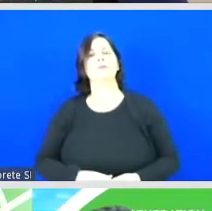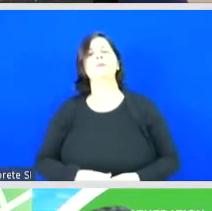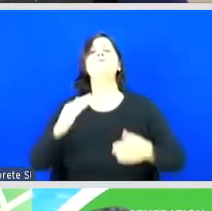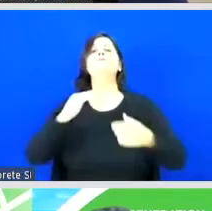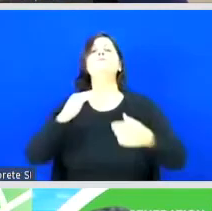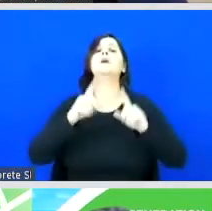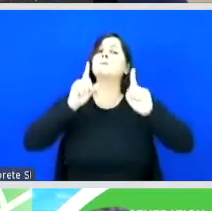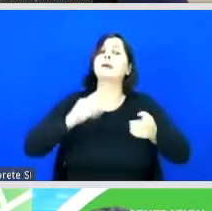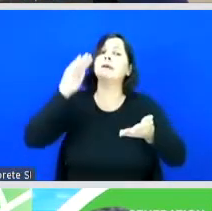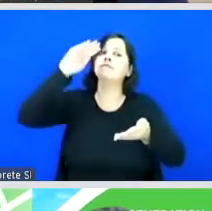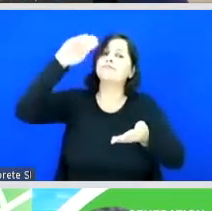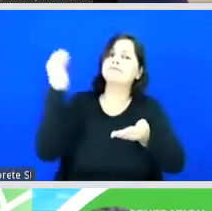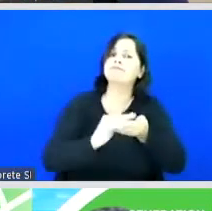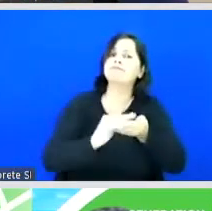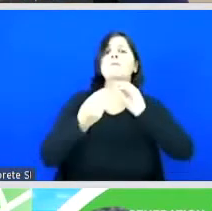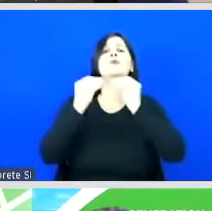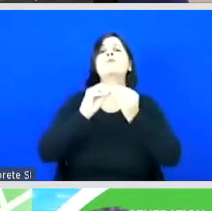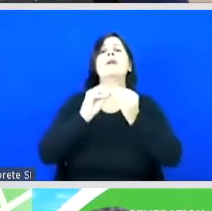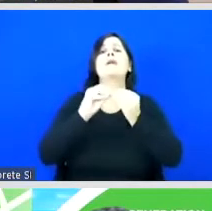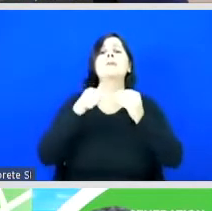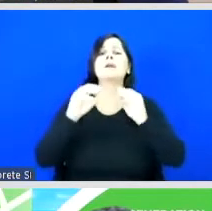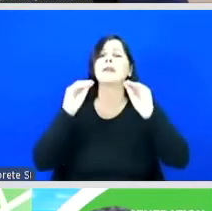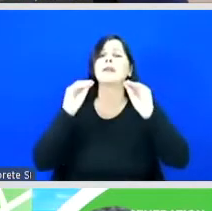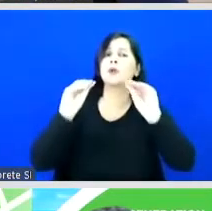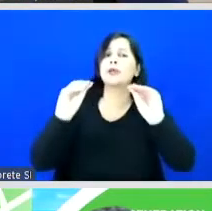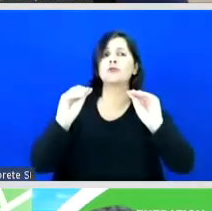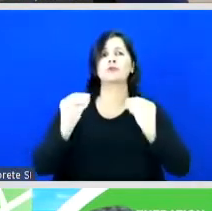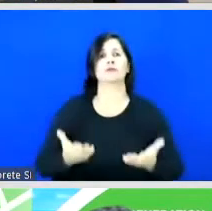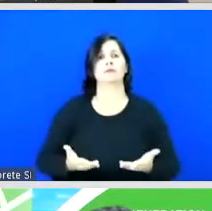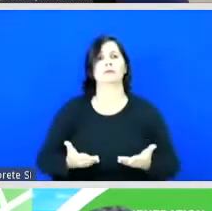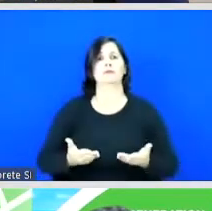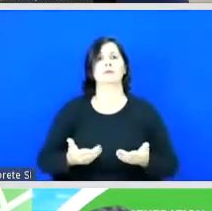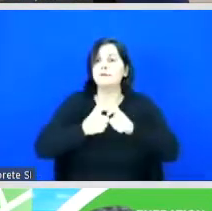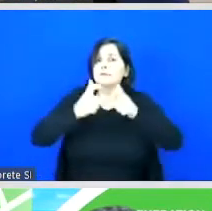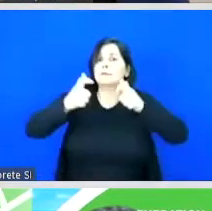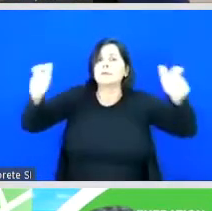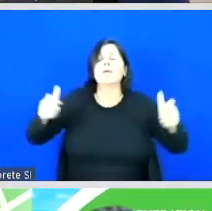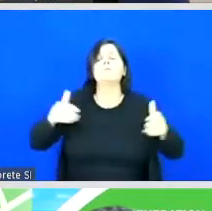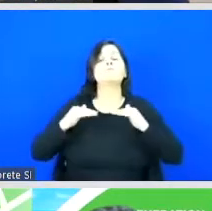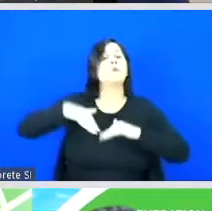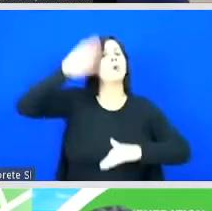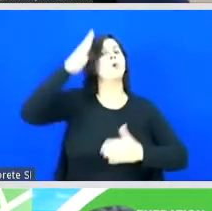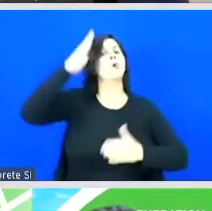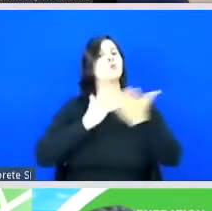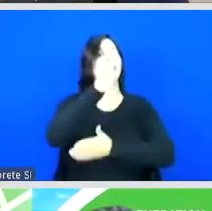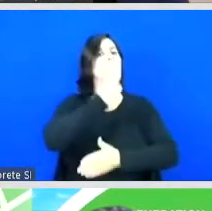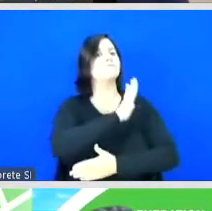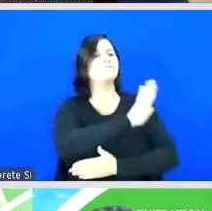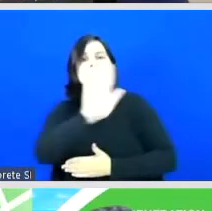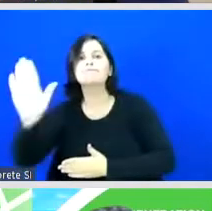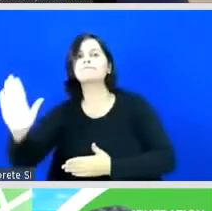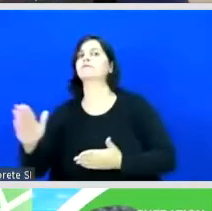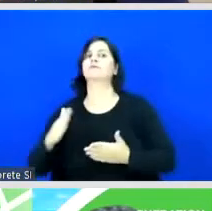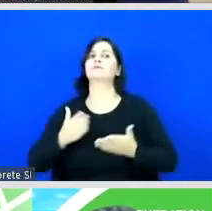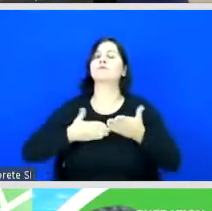We have to have reliable data that disaggregates by sex and age to see that what